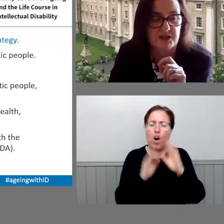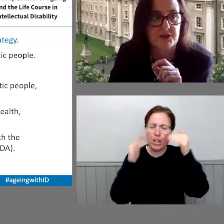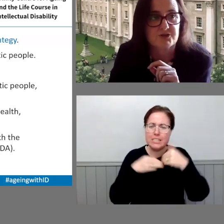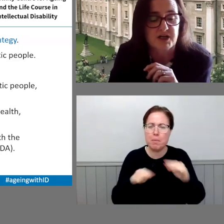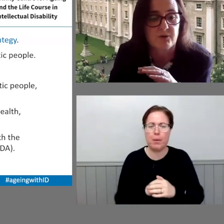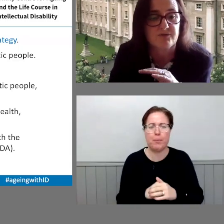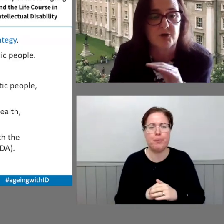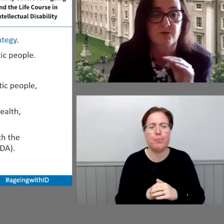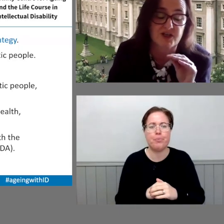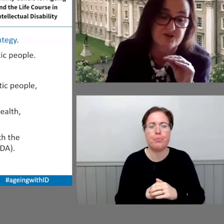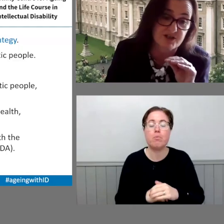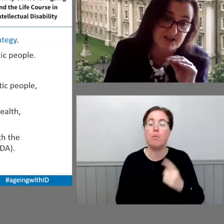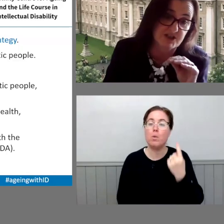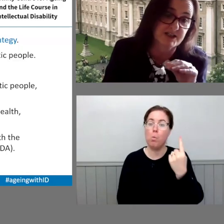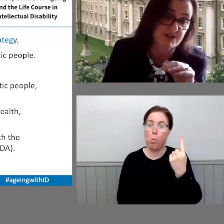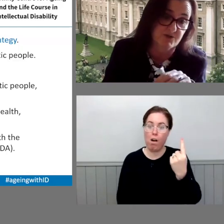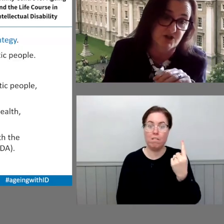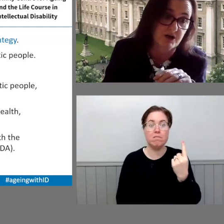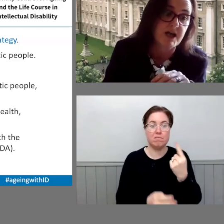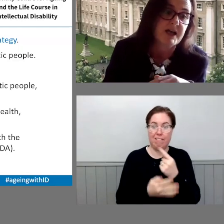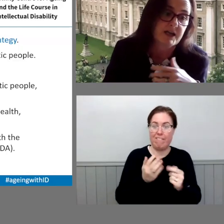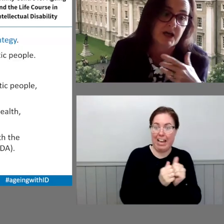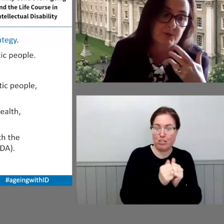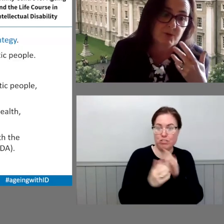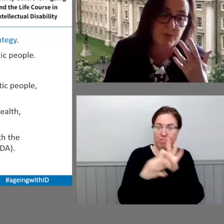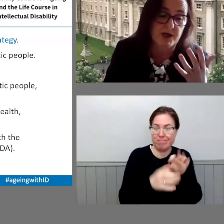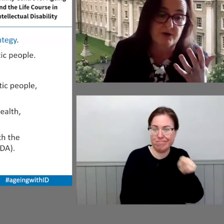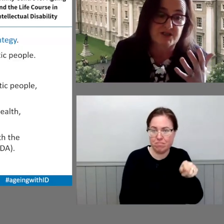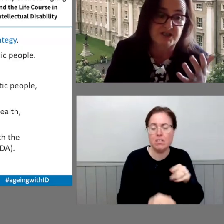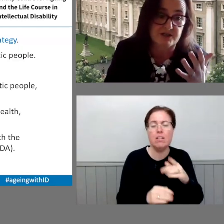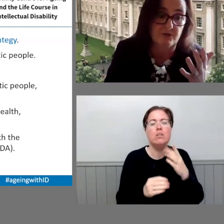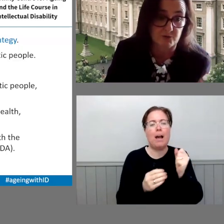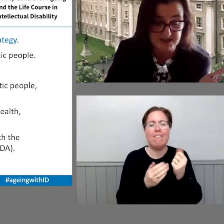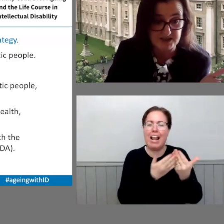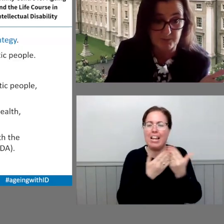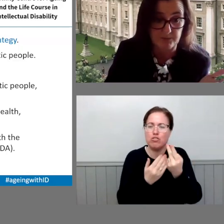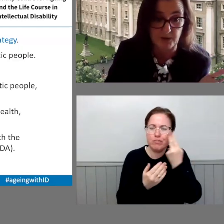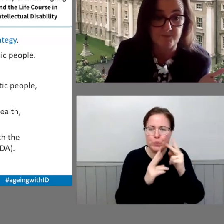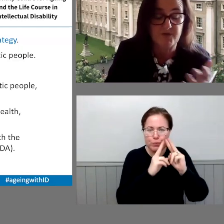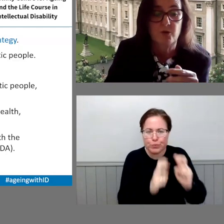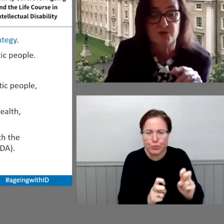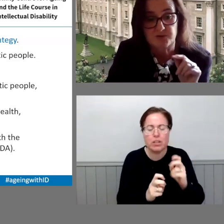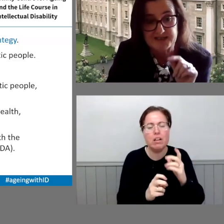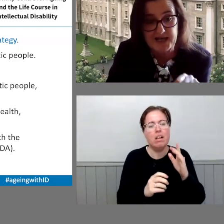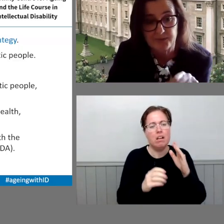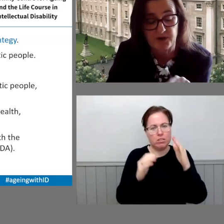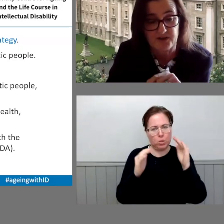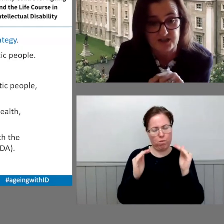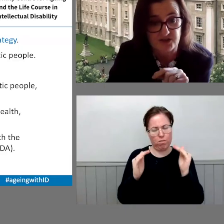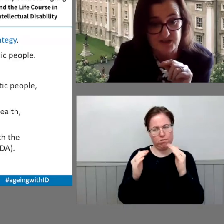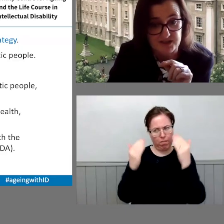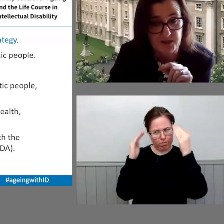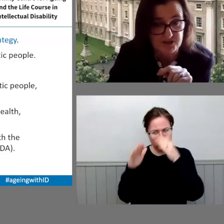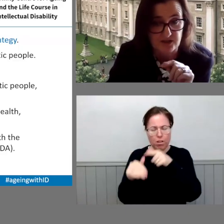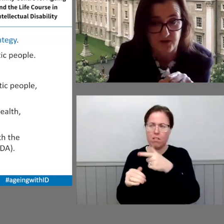of this included a review of the international literature in line with the priorities of autistic people, which was led